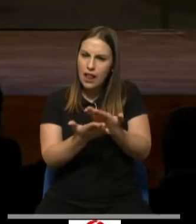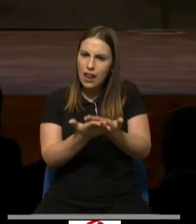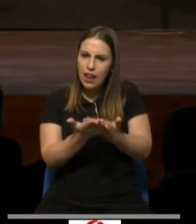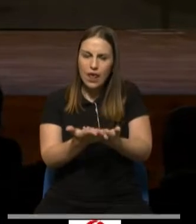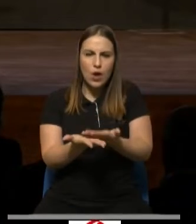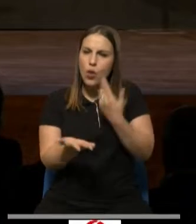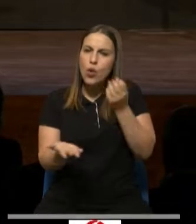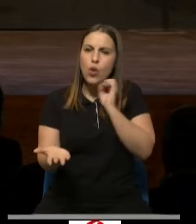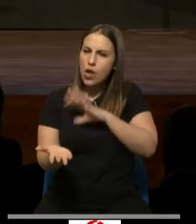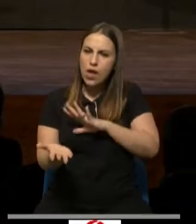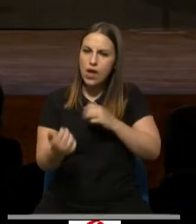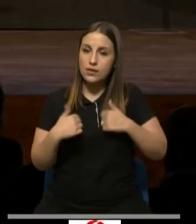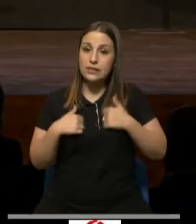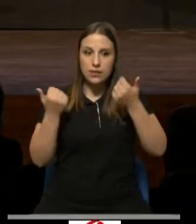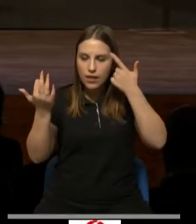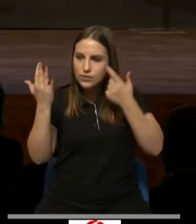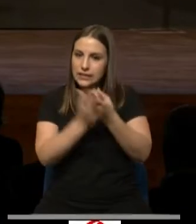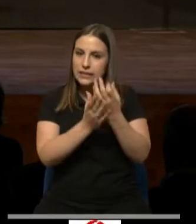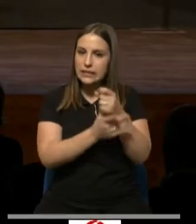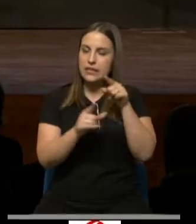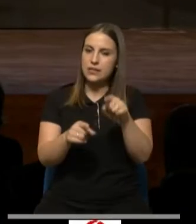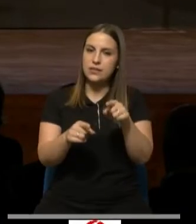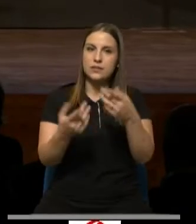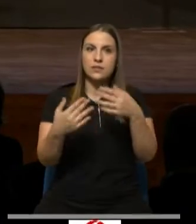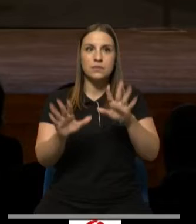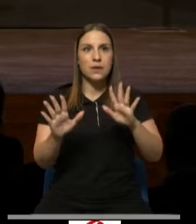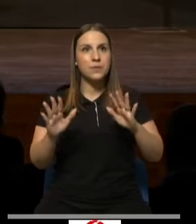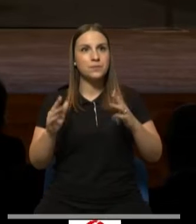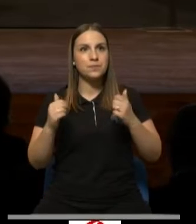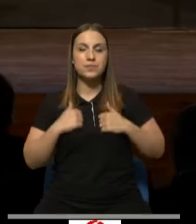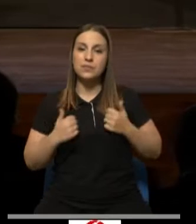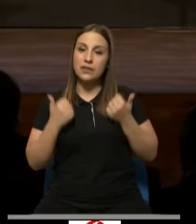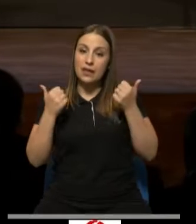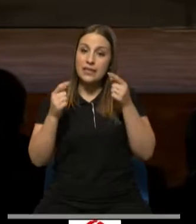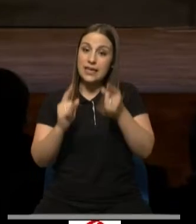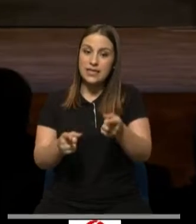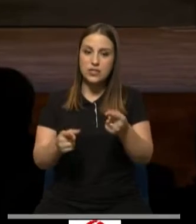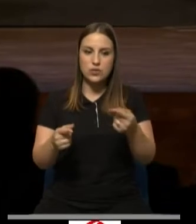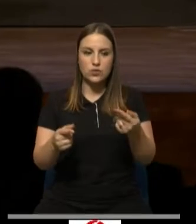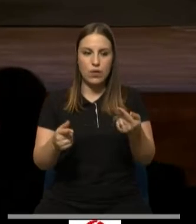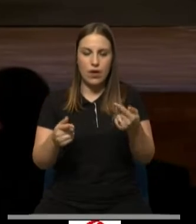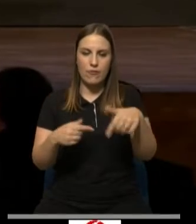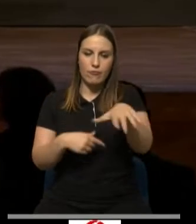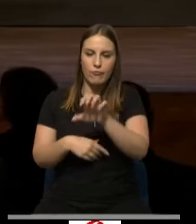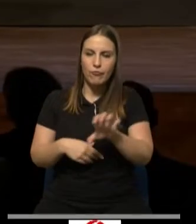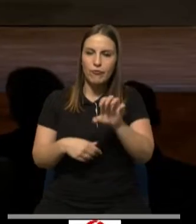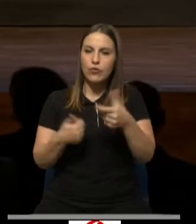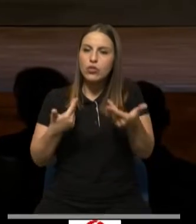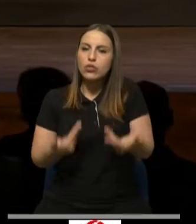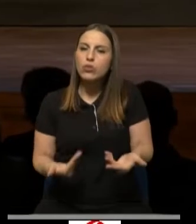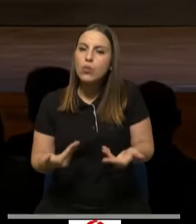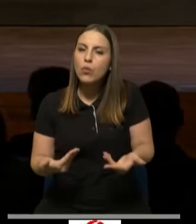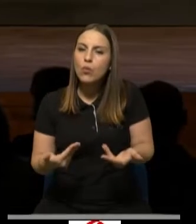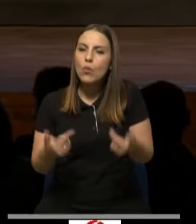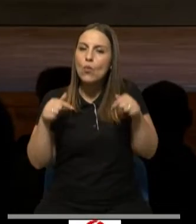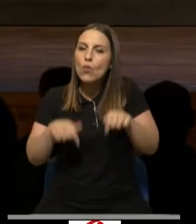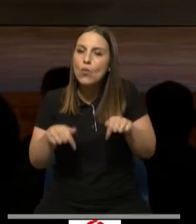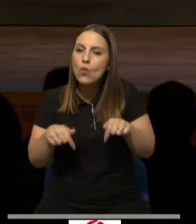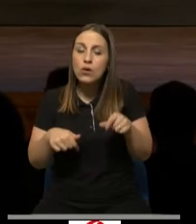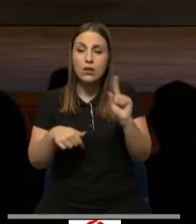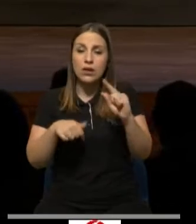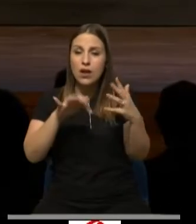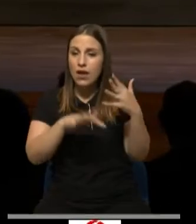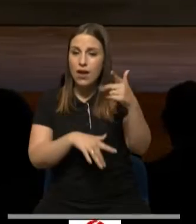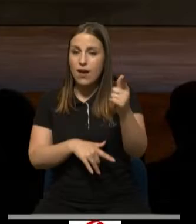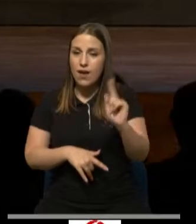have tacit knowledge. And so cities are platforms of the present. They are